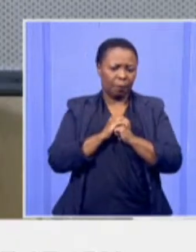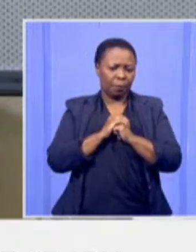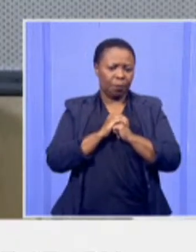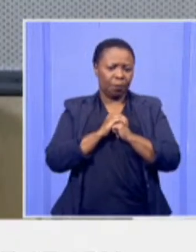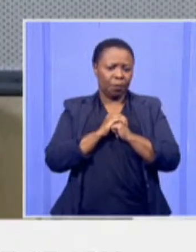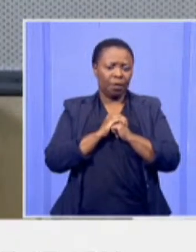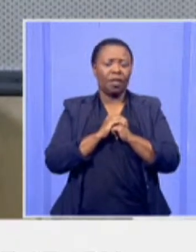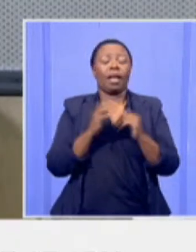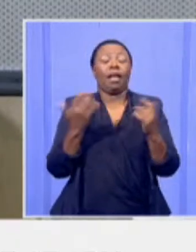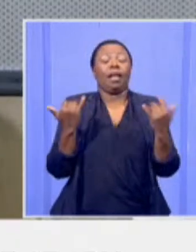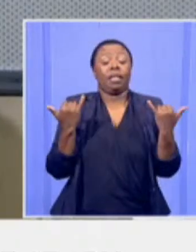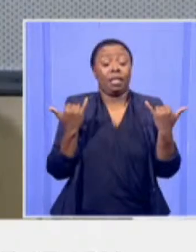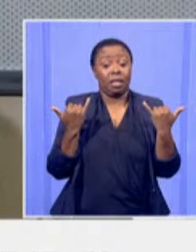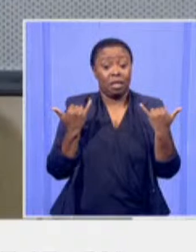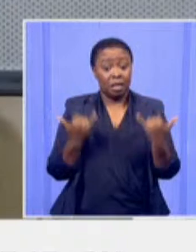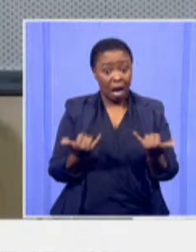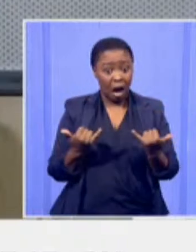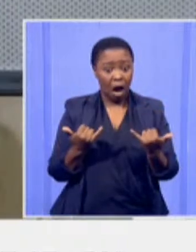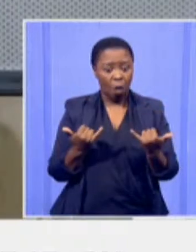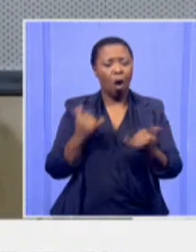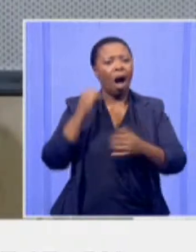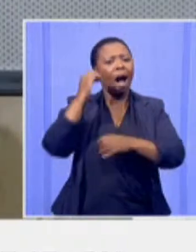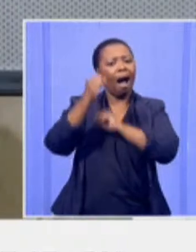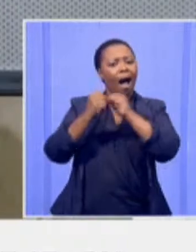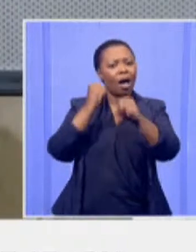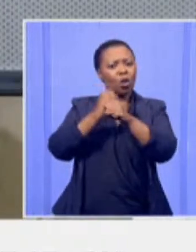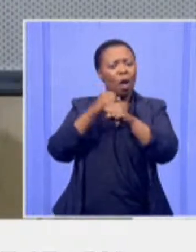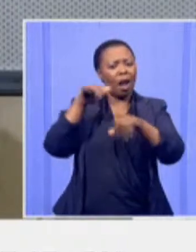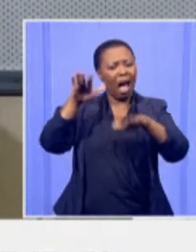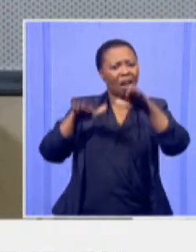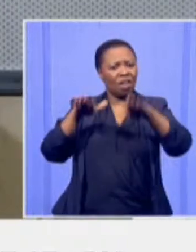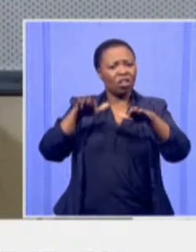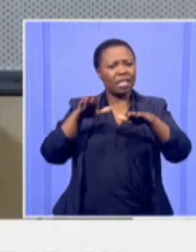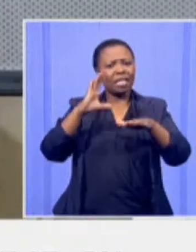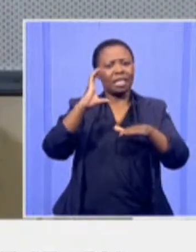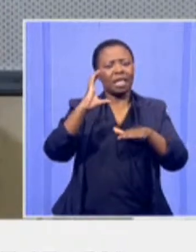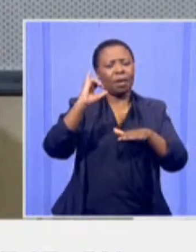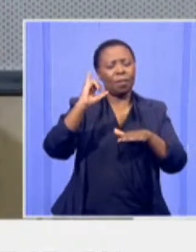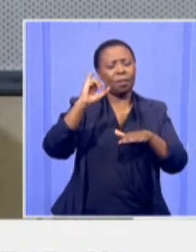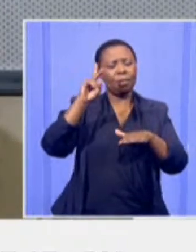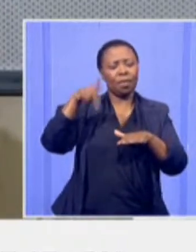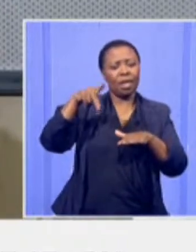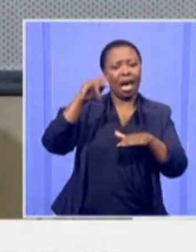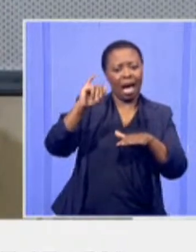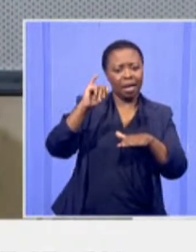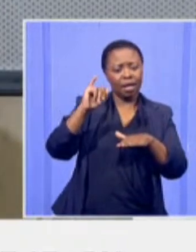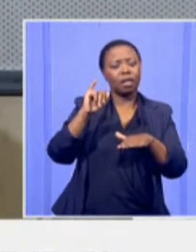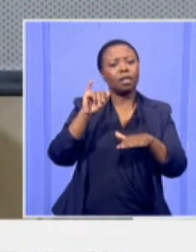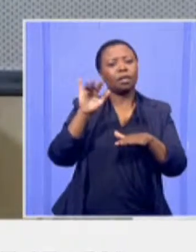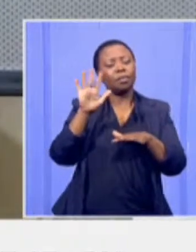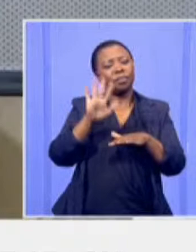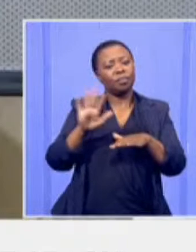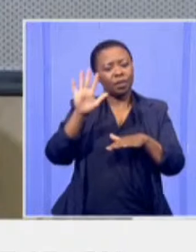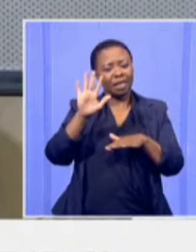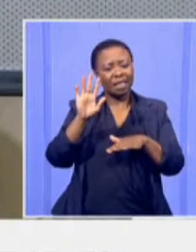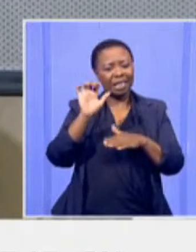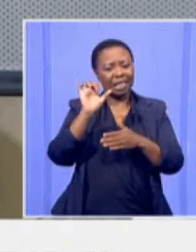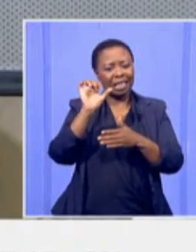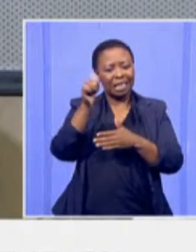Now, the annual average CPI for 2022 is sitting at 6.9%.